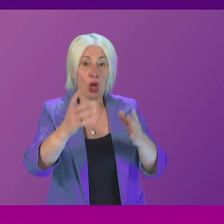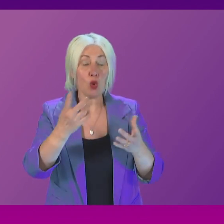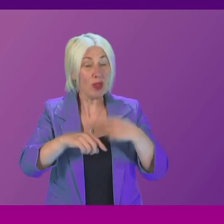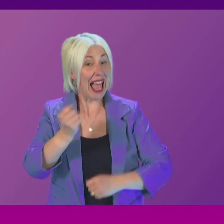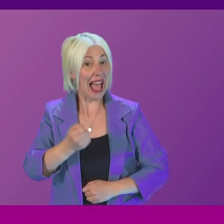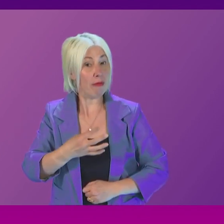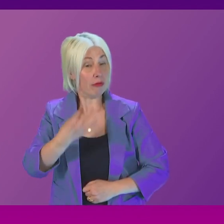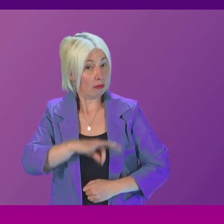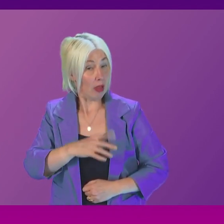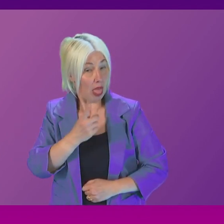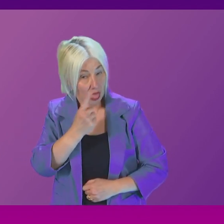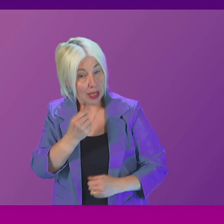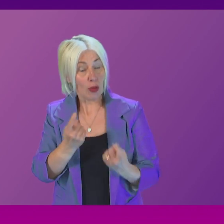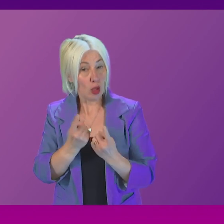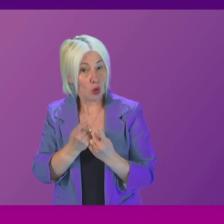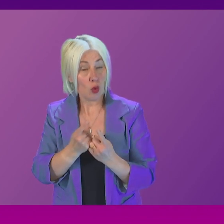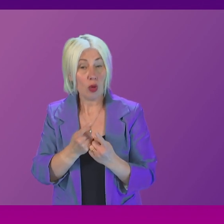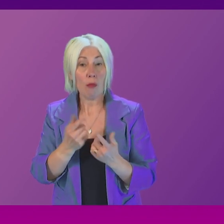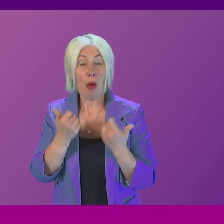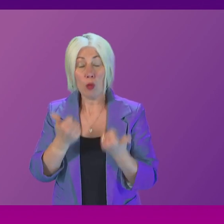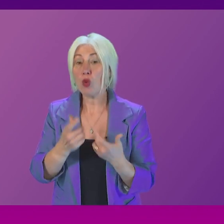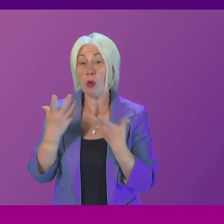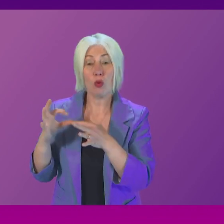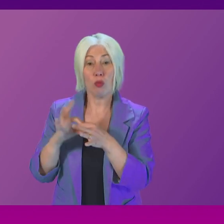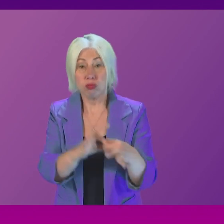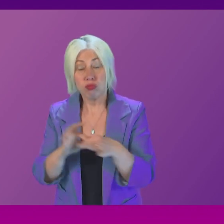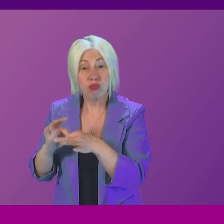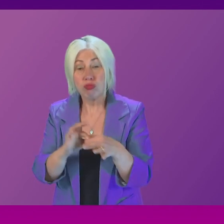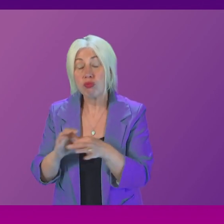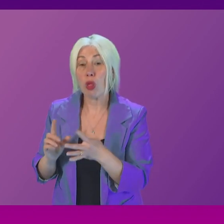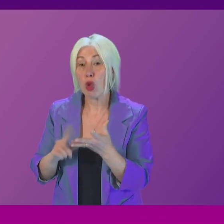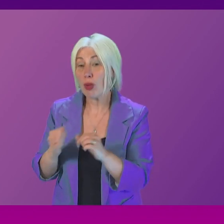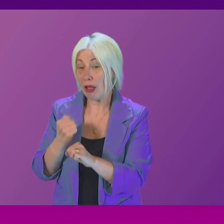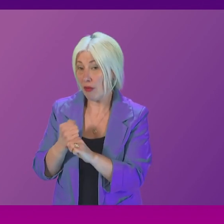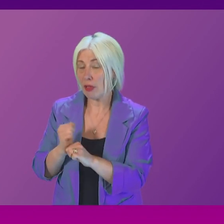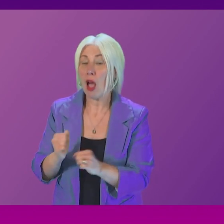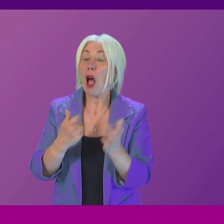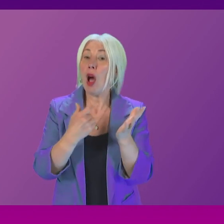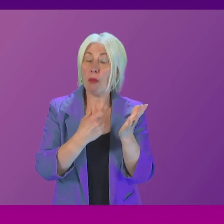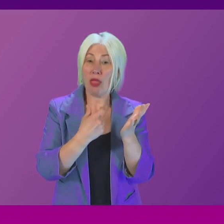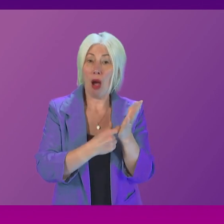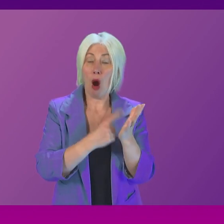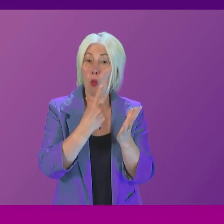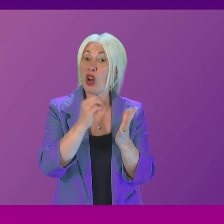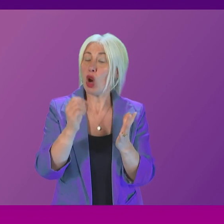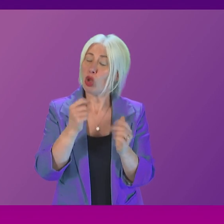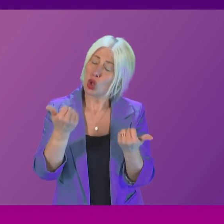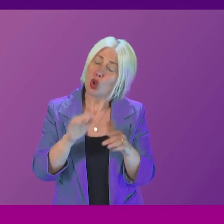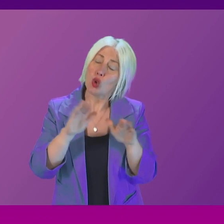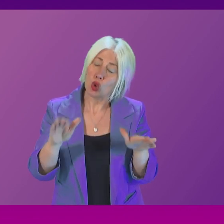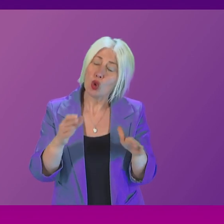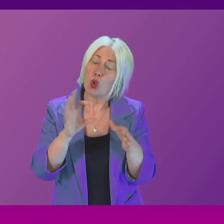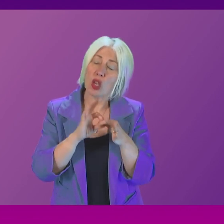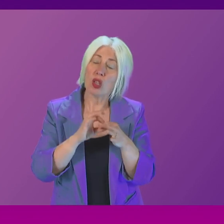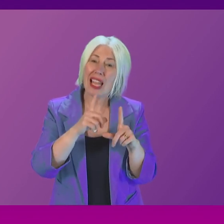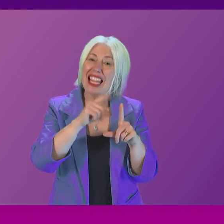I accept that. It's somewhere we'd be keen to collaborate and work closely with the UK government. In terms of R100, it's a fair question to ask, because digital connectivity